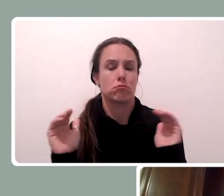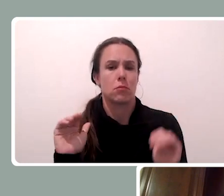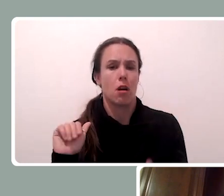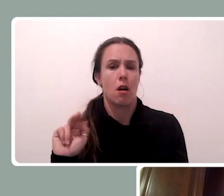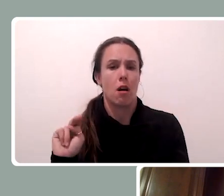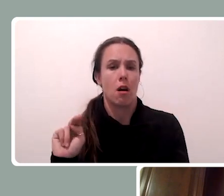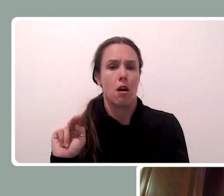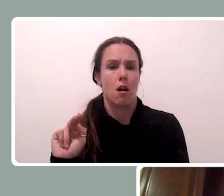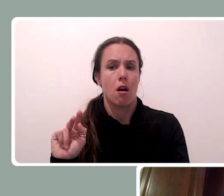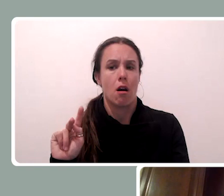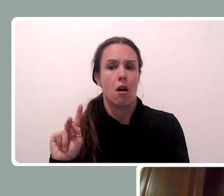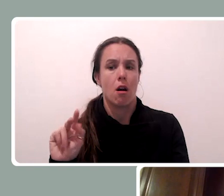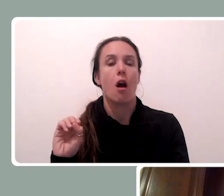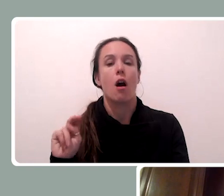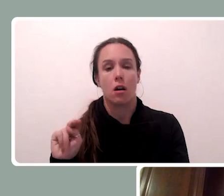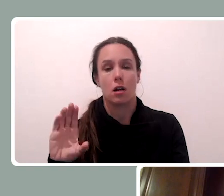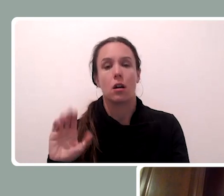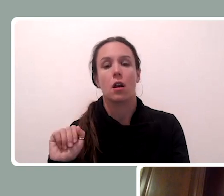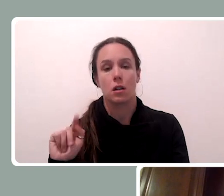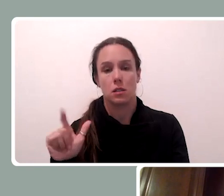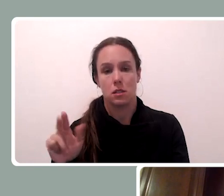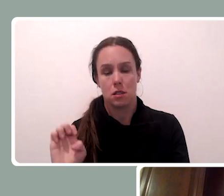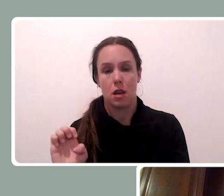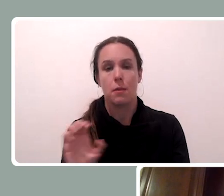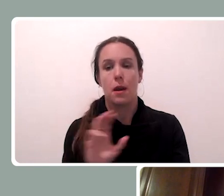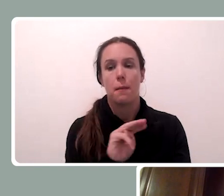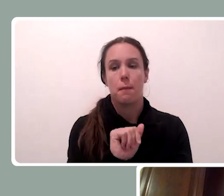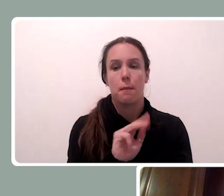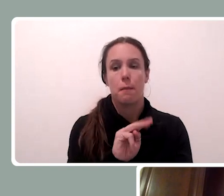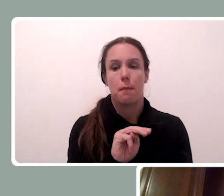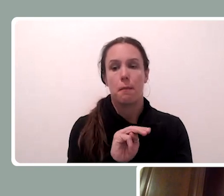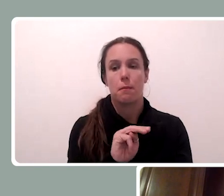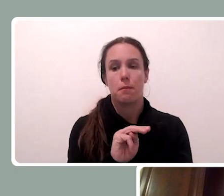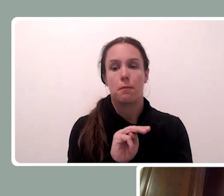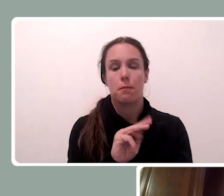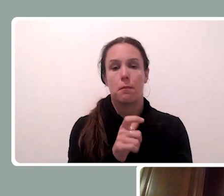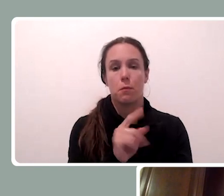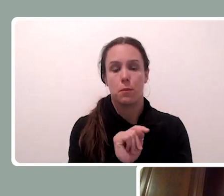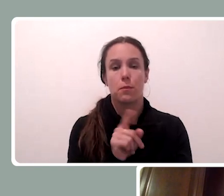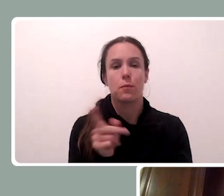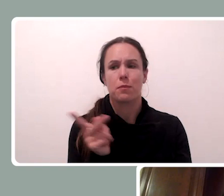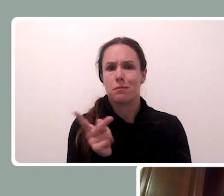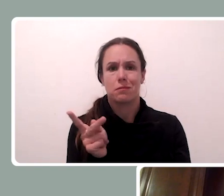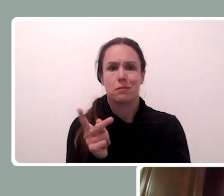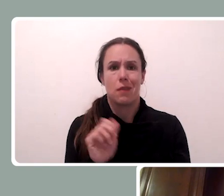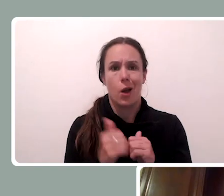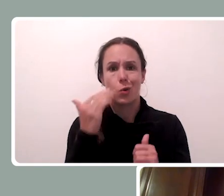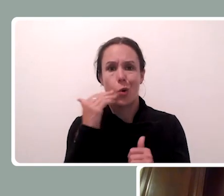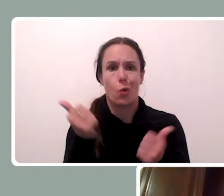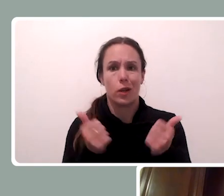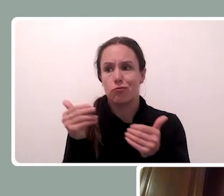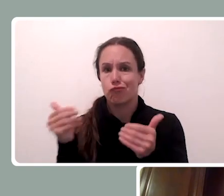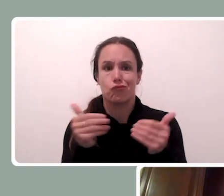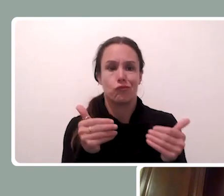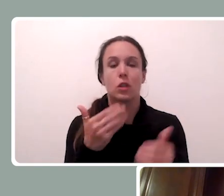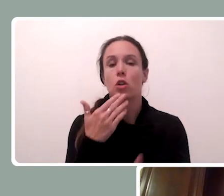and mammoprint, and should you be choosing among these tests? How do you know which is the right test to get? Right. I think that's a